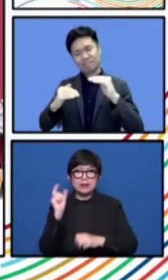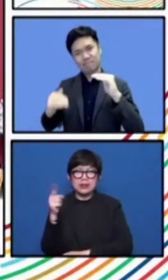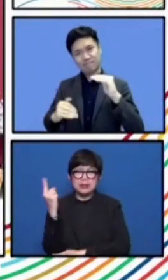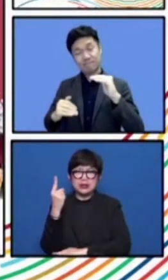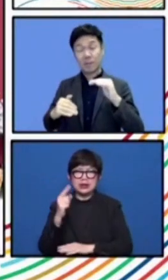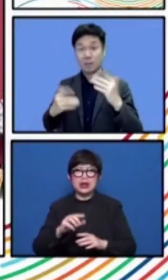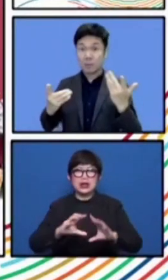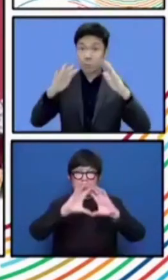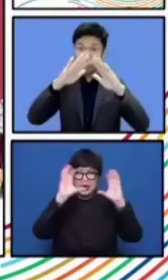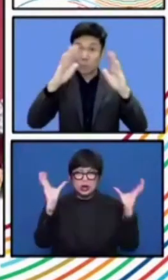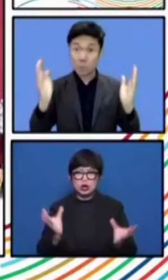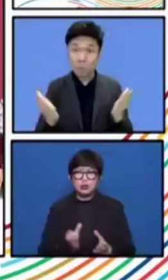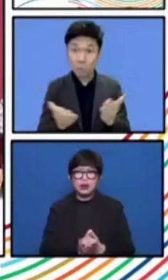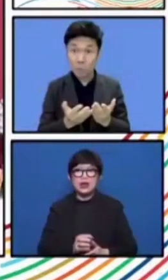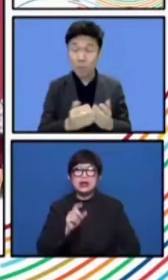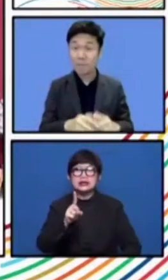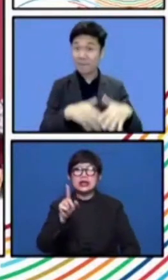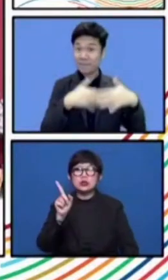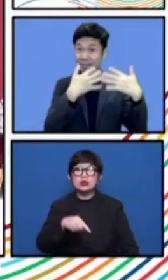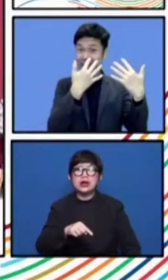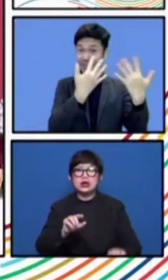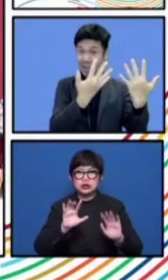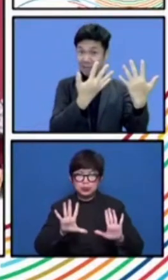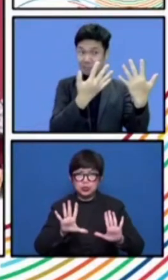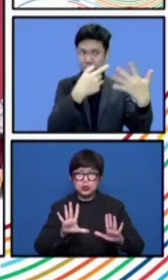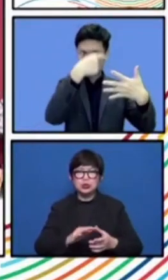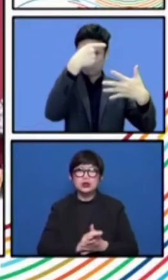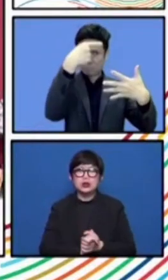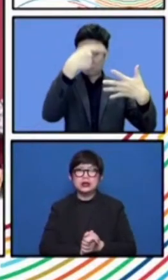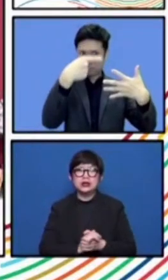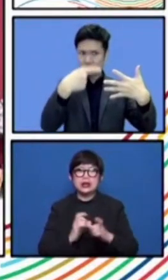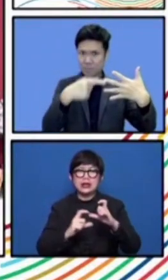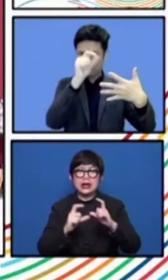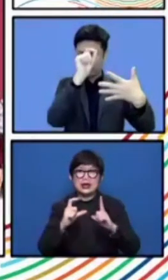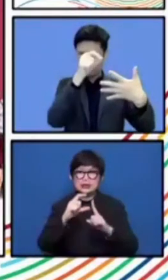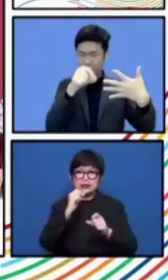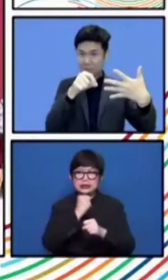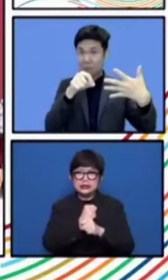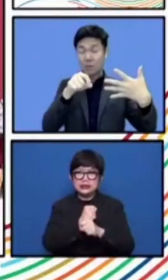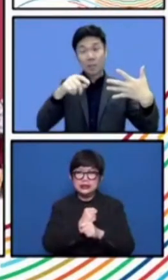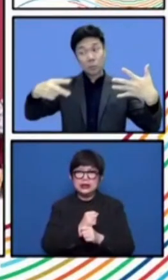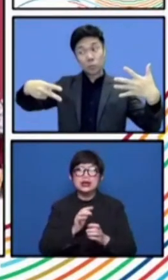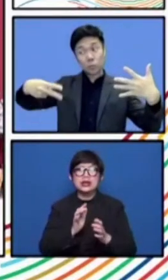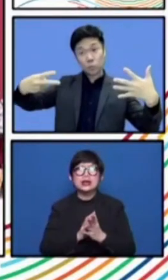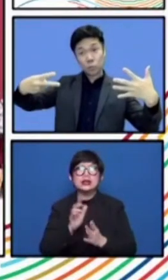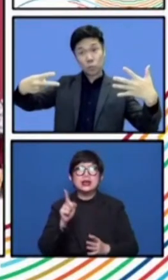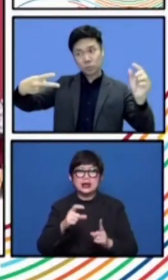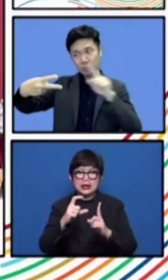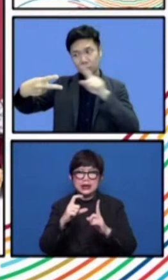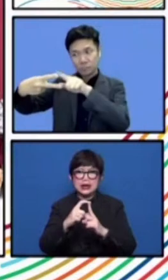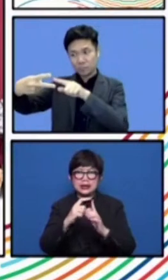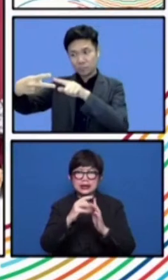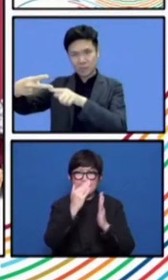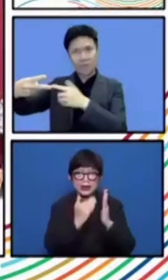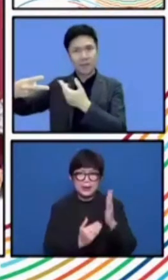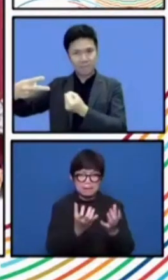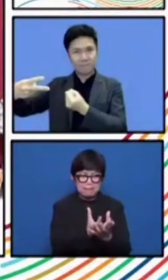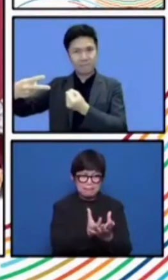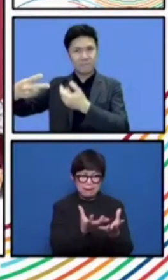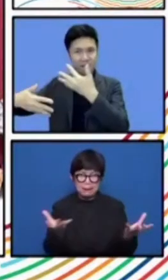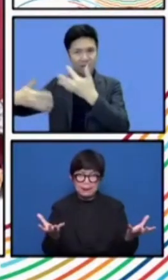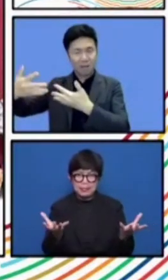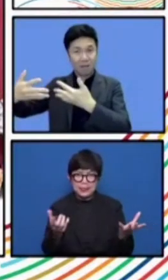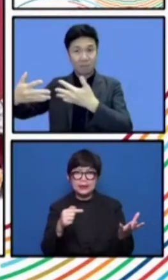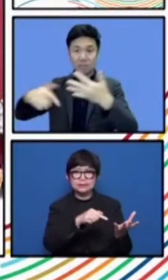the 10 indicators in the sdgs requiring this aggregation by visibility have available data at the